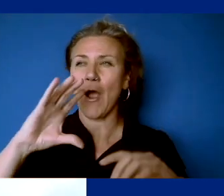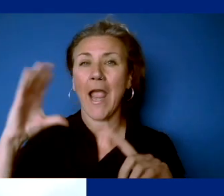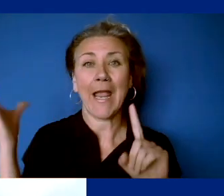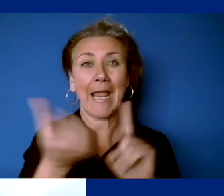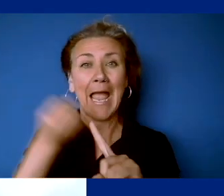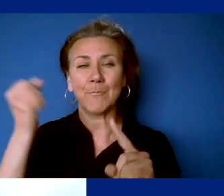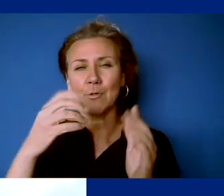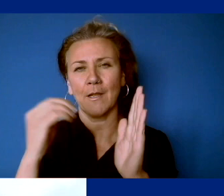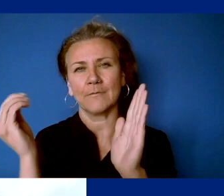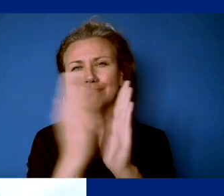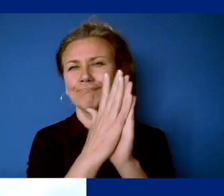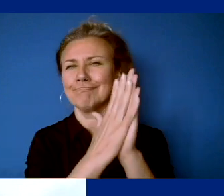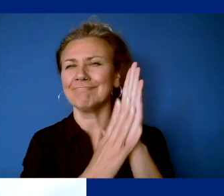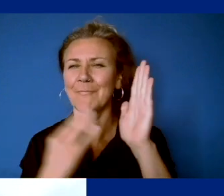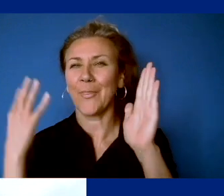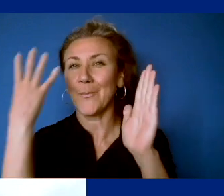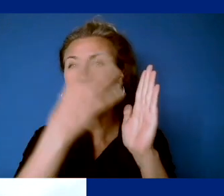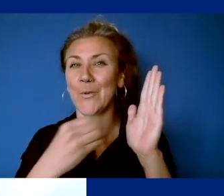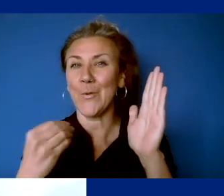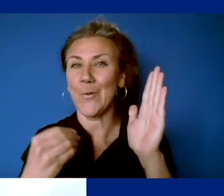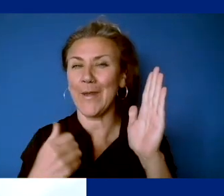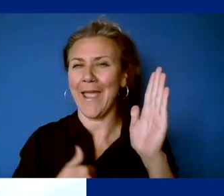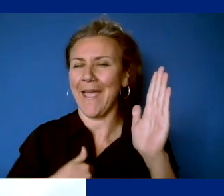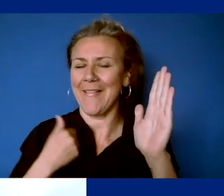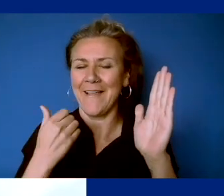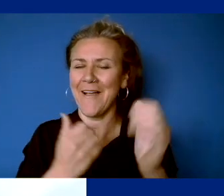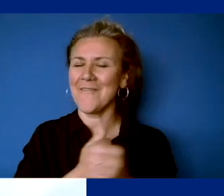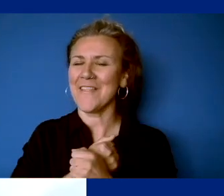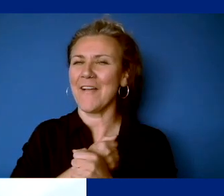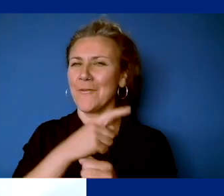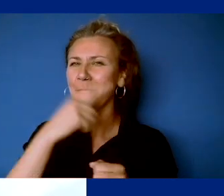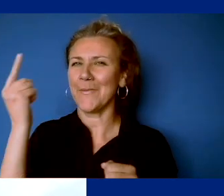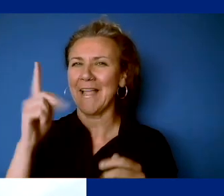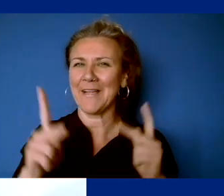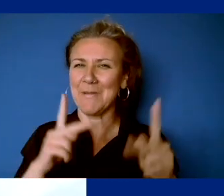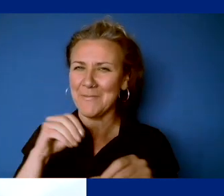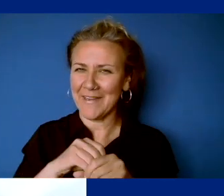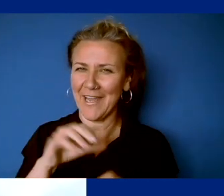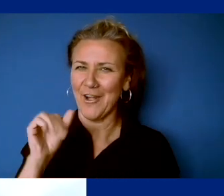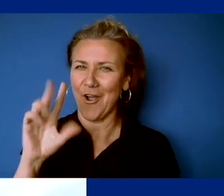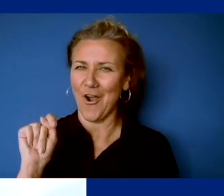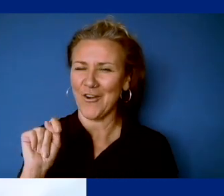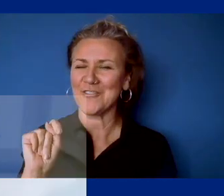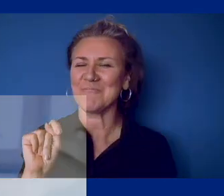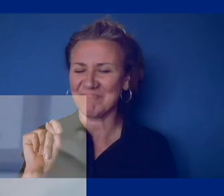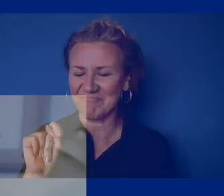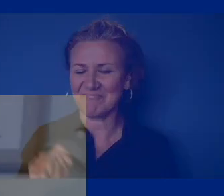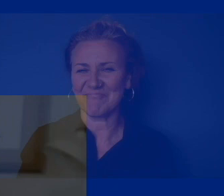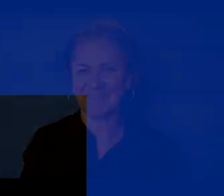out, capture, and represent the beauty, humanity, and love of Black folks in art.